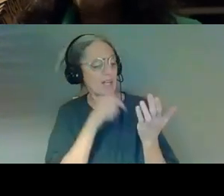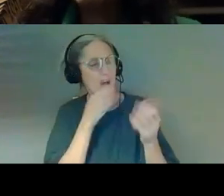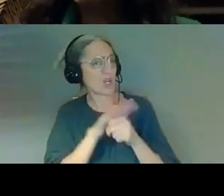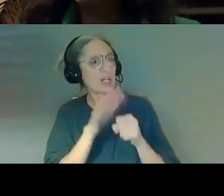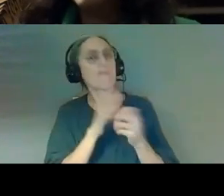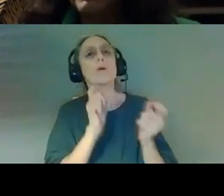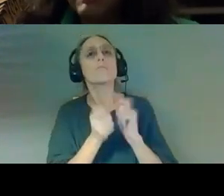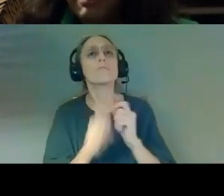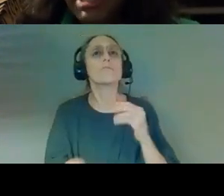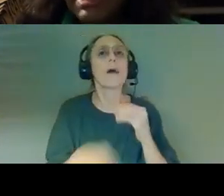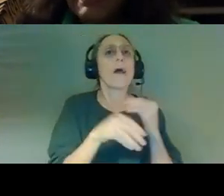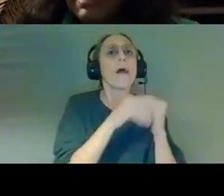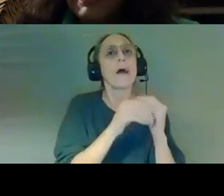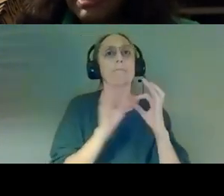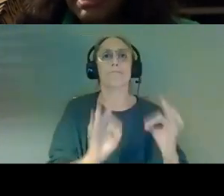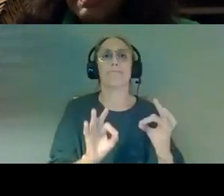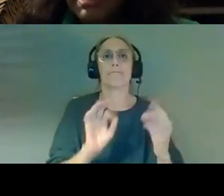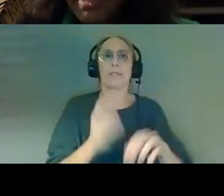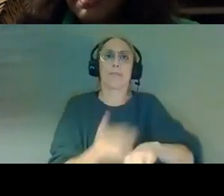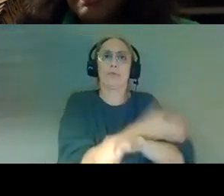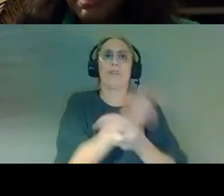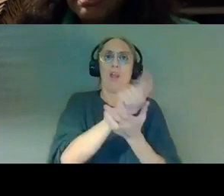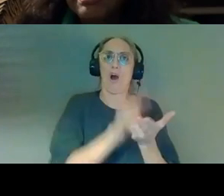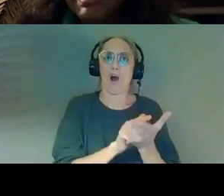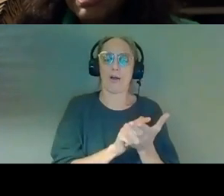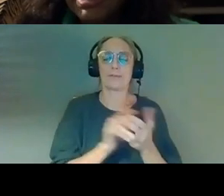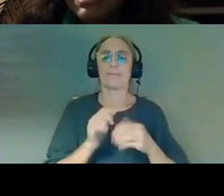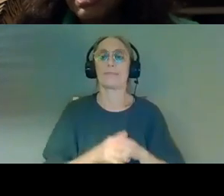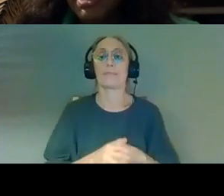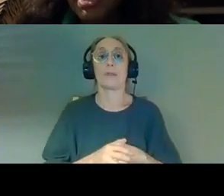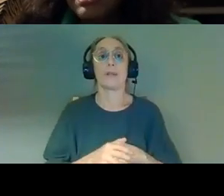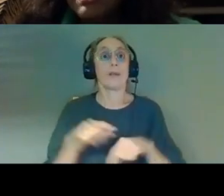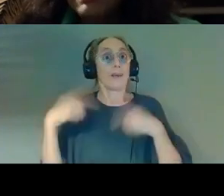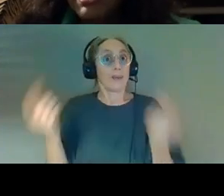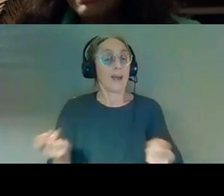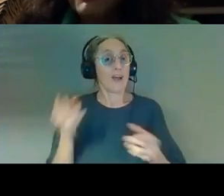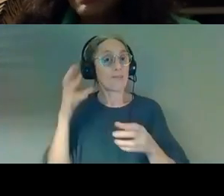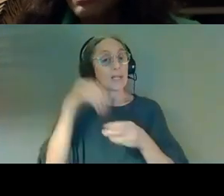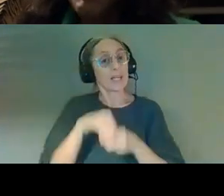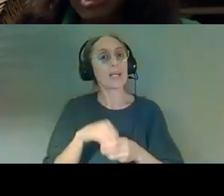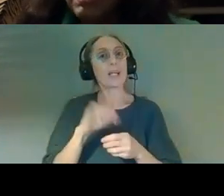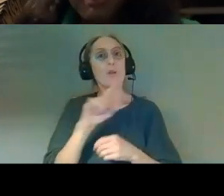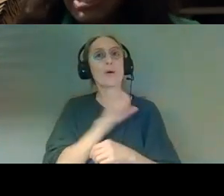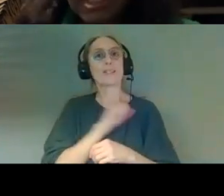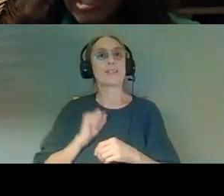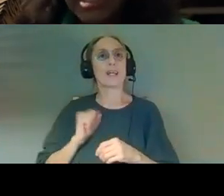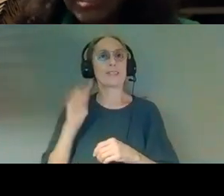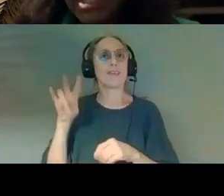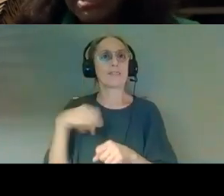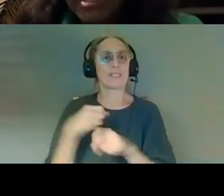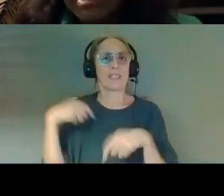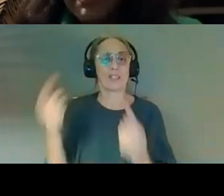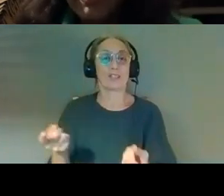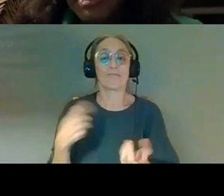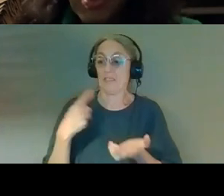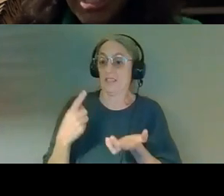I've been really lucky over the past 17 years that I've served in the Illinois Senate. Sometimes I've created brand new pieces of legislation